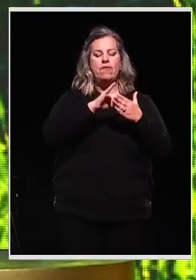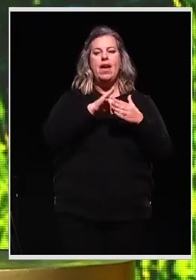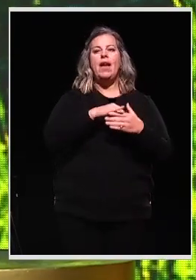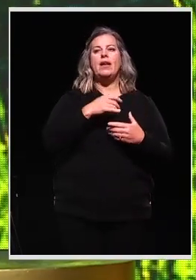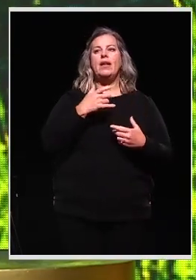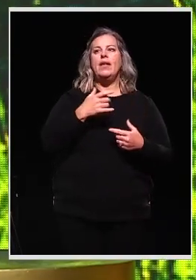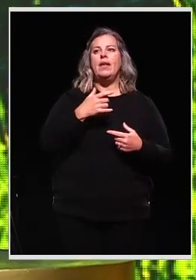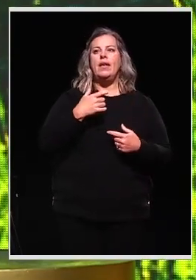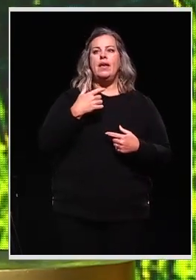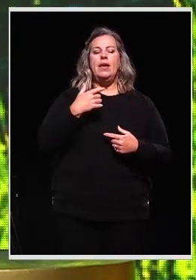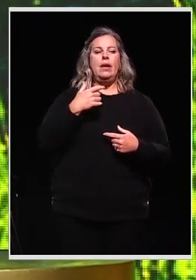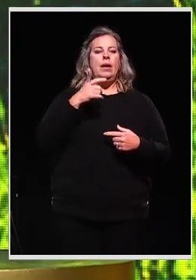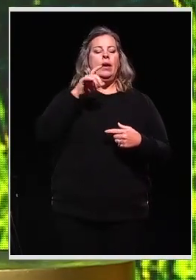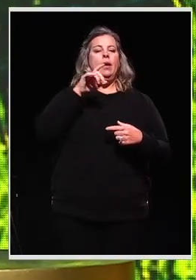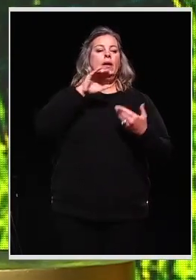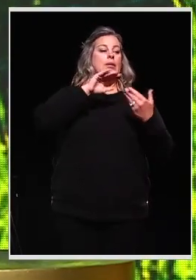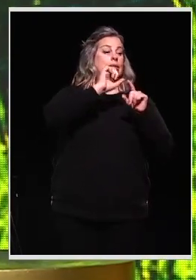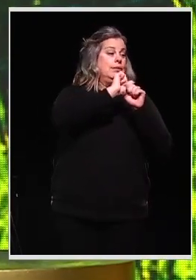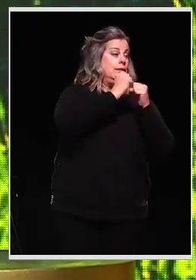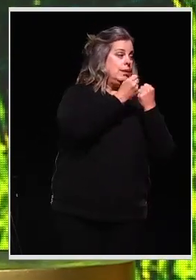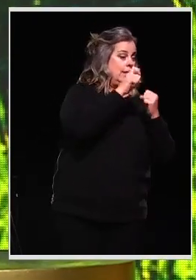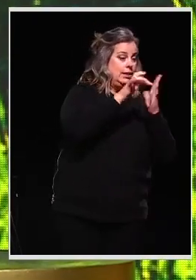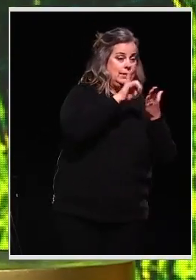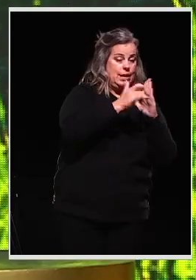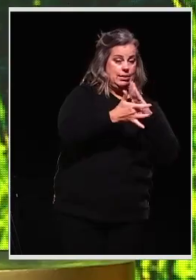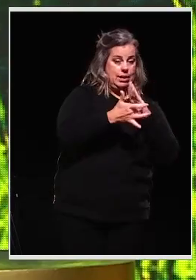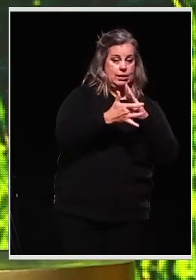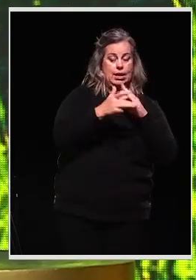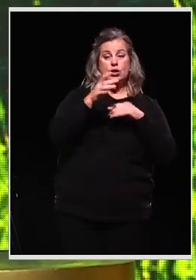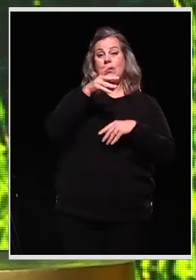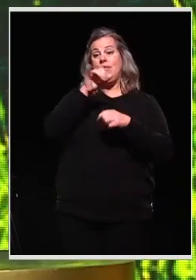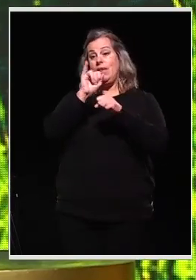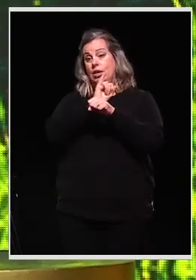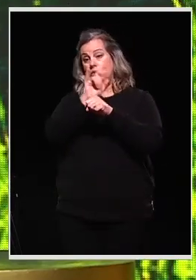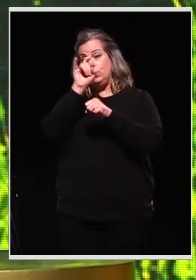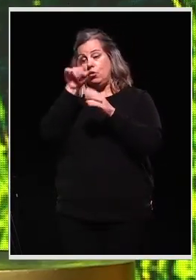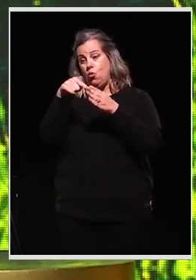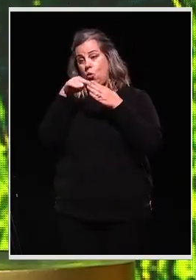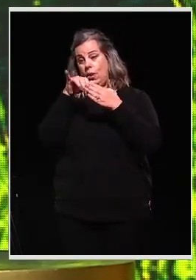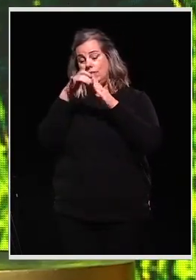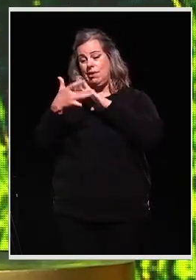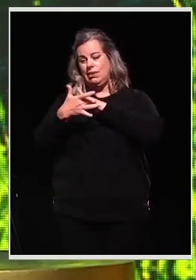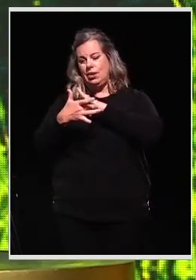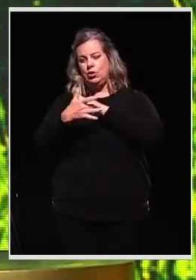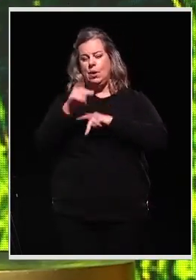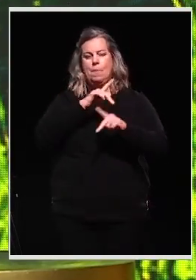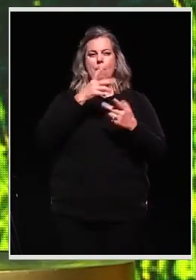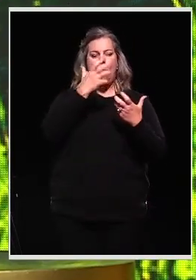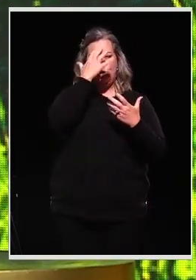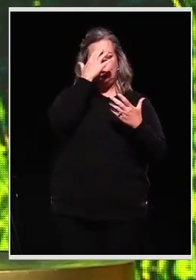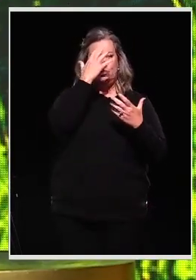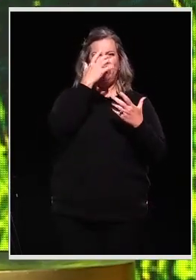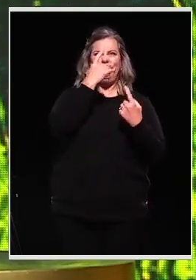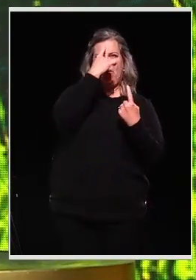that society needs, that industry needs, that farmers need, and doing it in a way that has people really focused on how do I get it to the next stage? How do I get it to